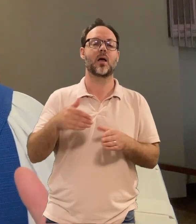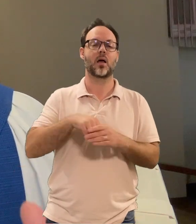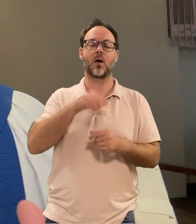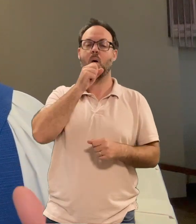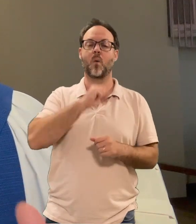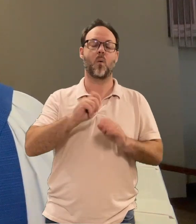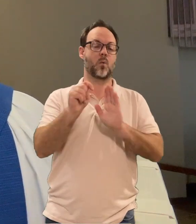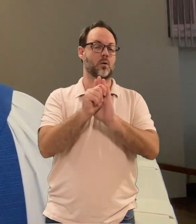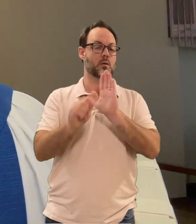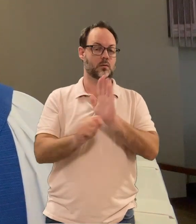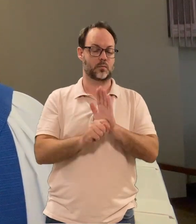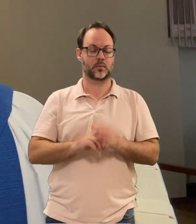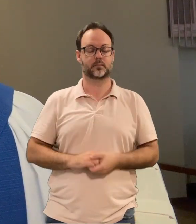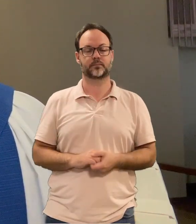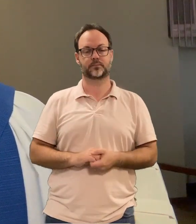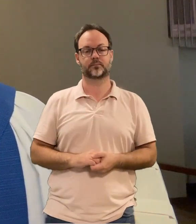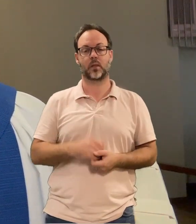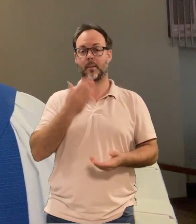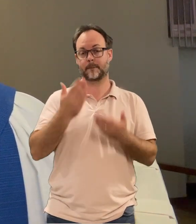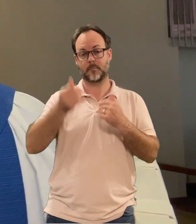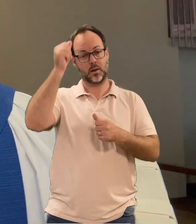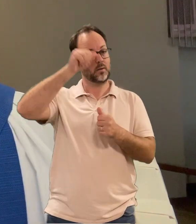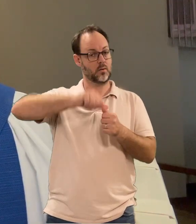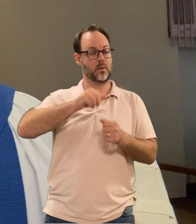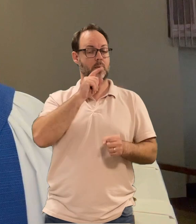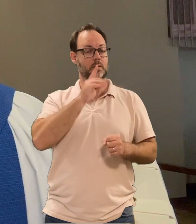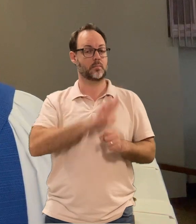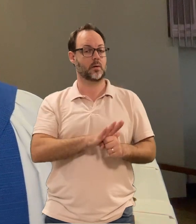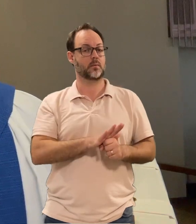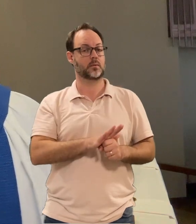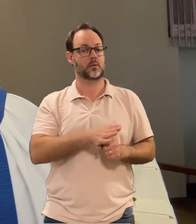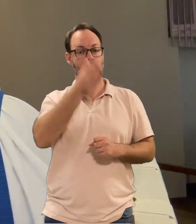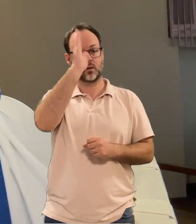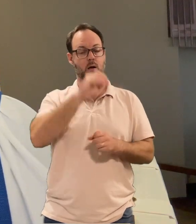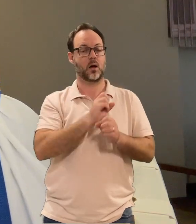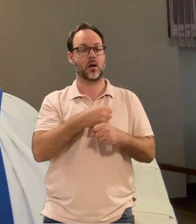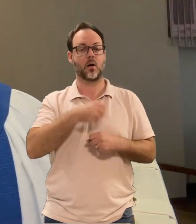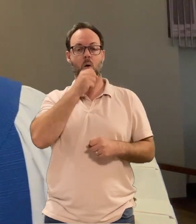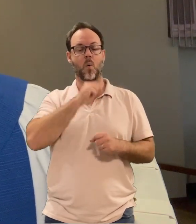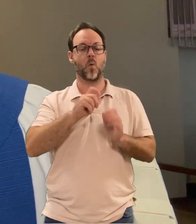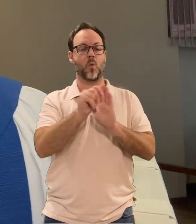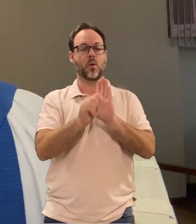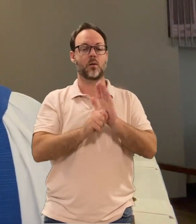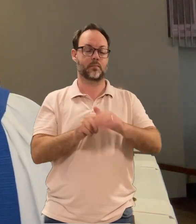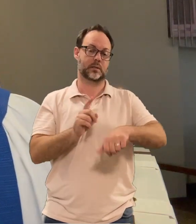most important thing in your Old Testament. You might remember some of those promises that God made